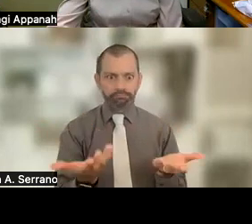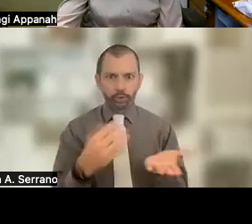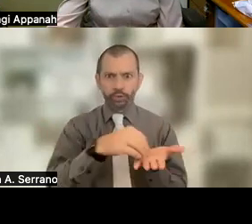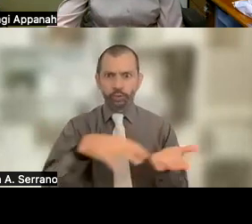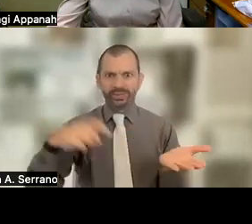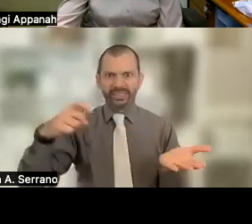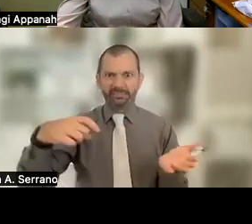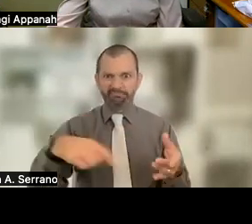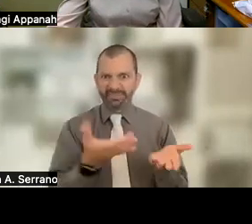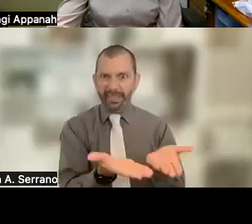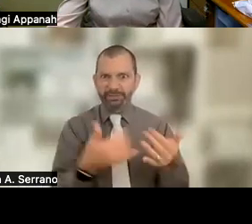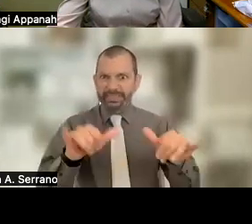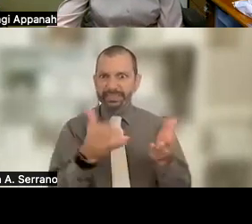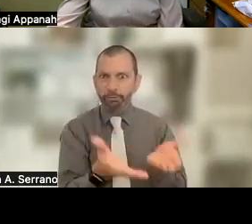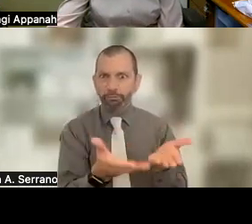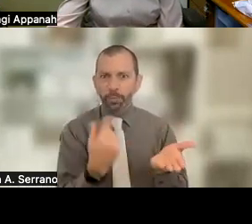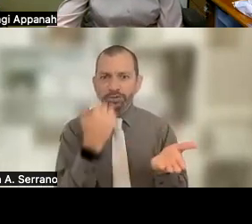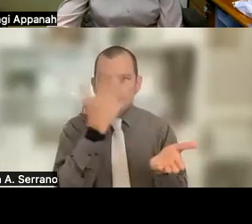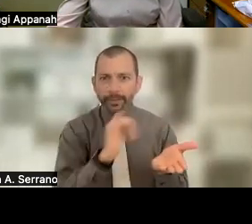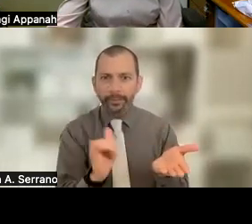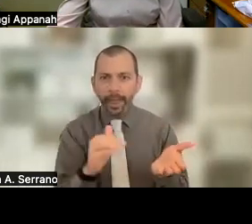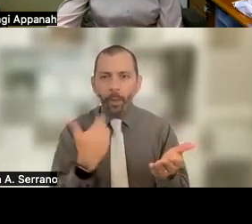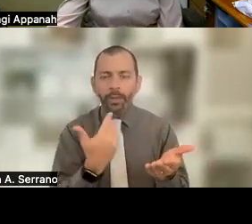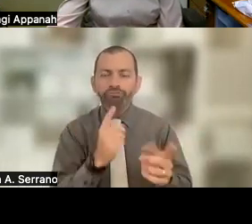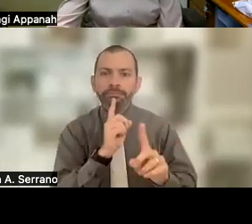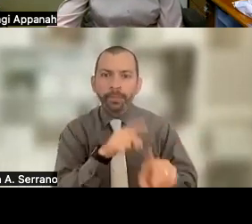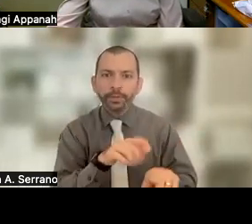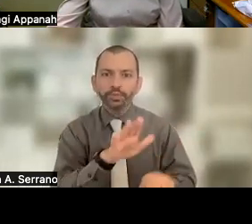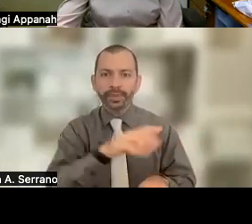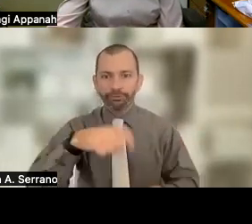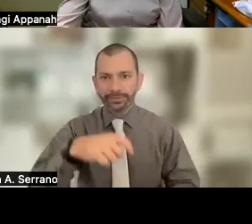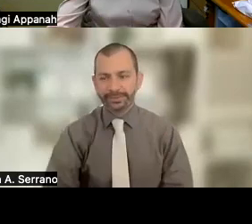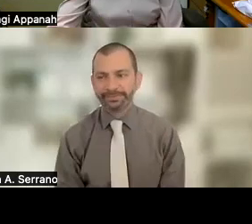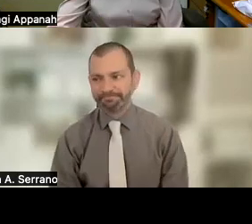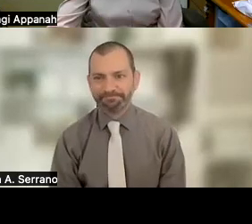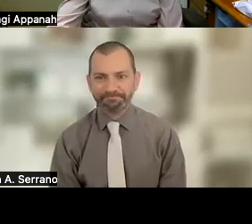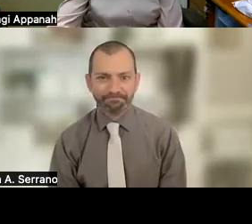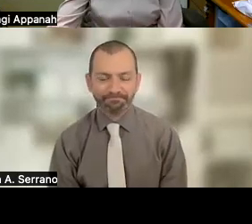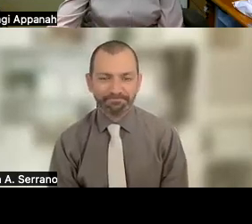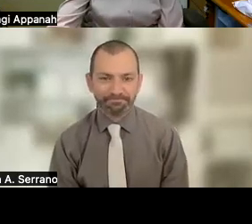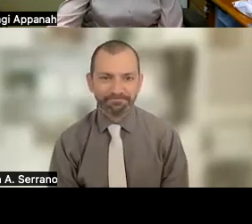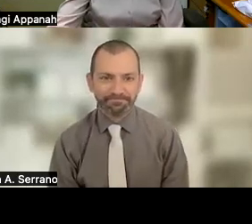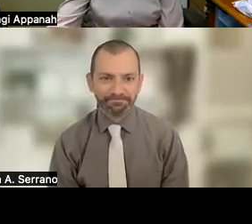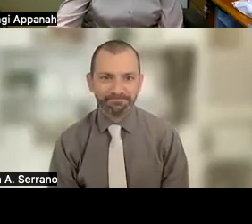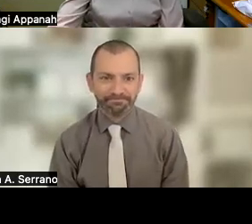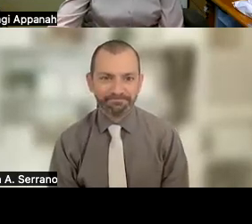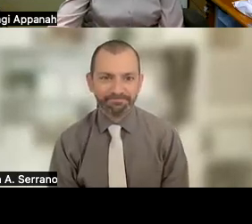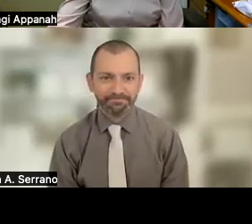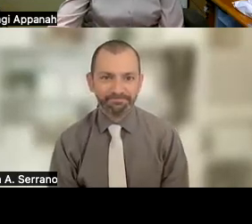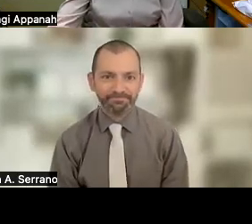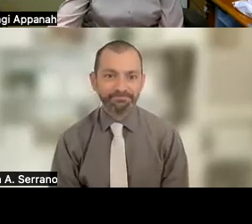it. But what do? We have these needs are still here. We're still serving our students. How can we respond to their